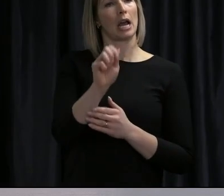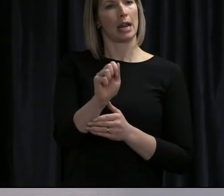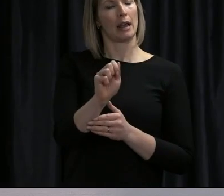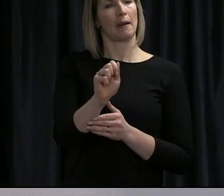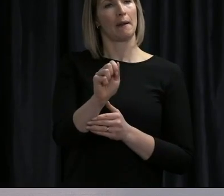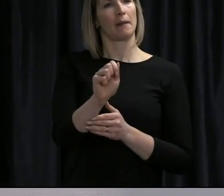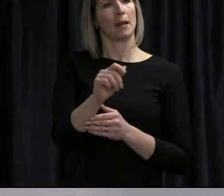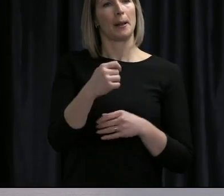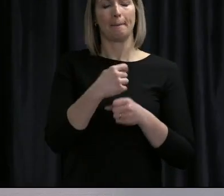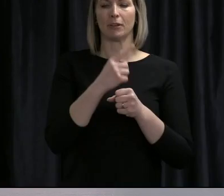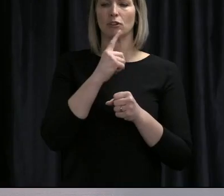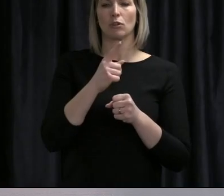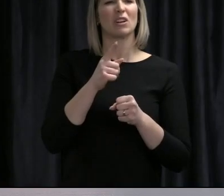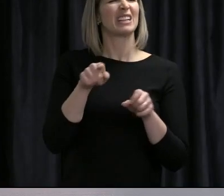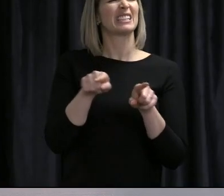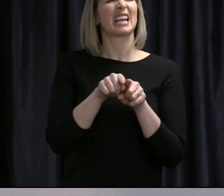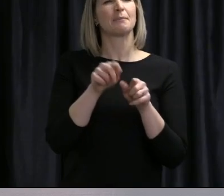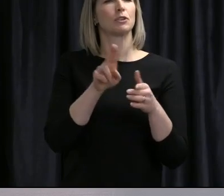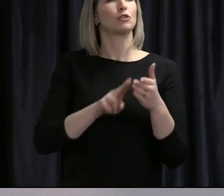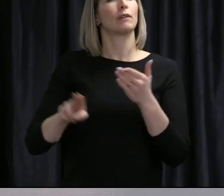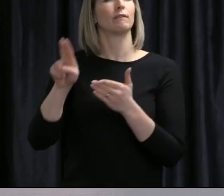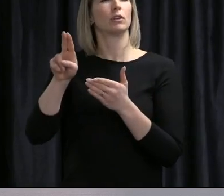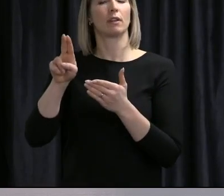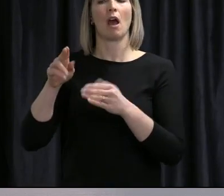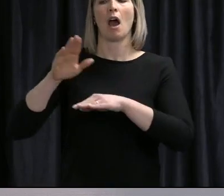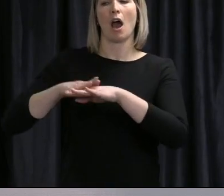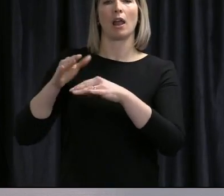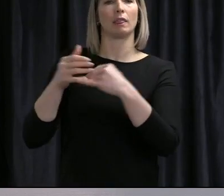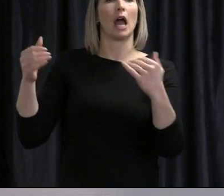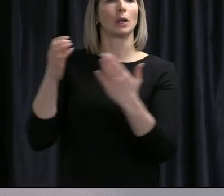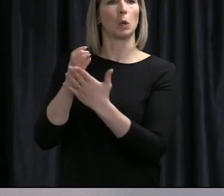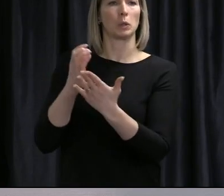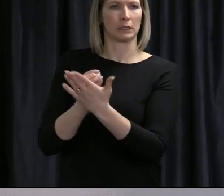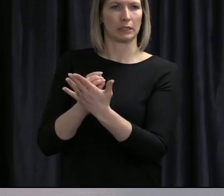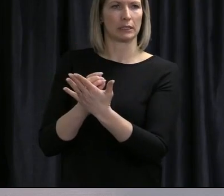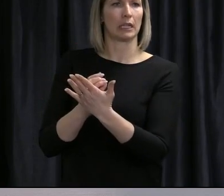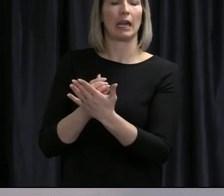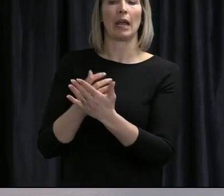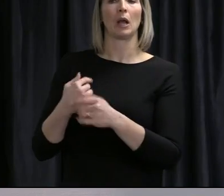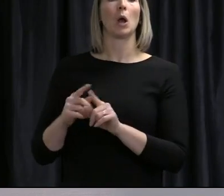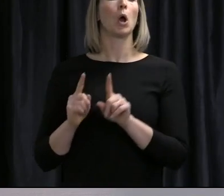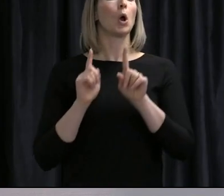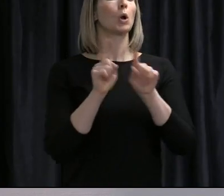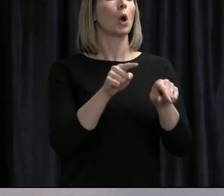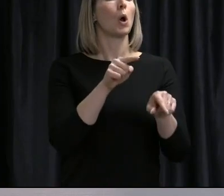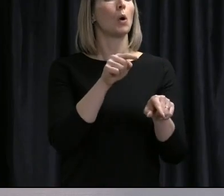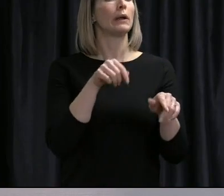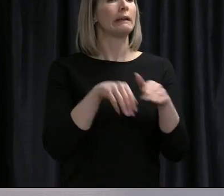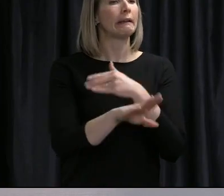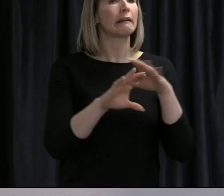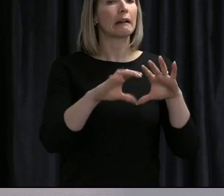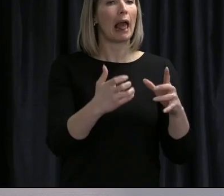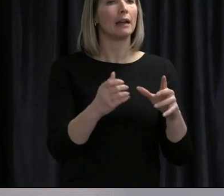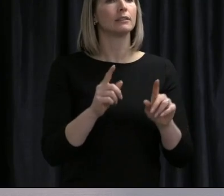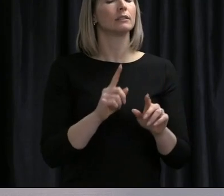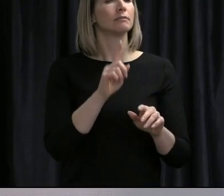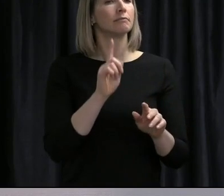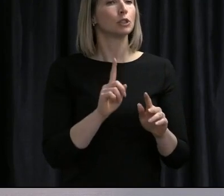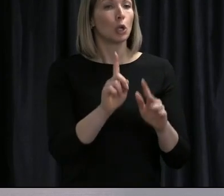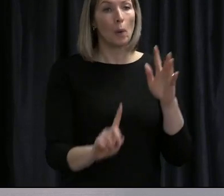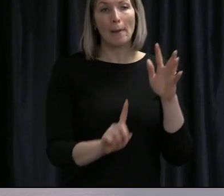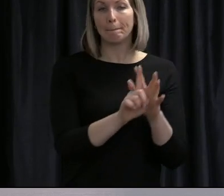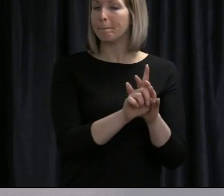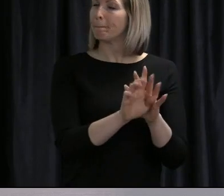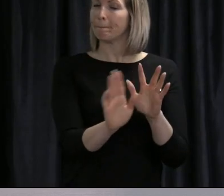many people, similar to what MUN is doing, to online courses. We've seen, MUN's announcement, Memorial's announcement on